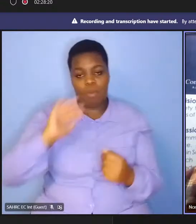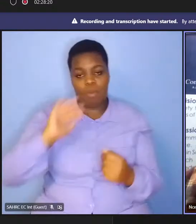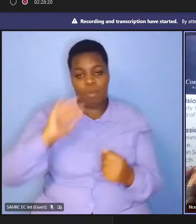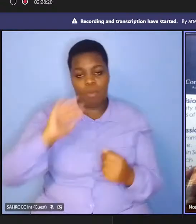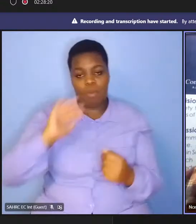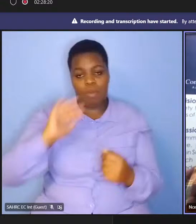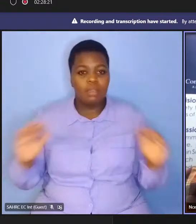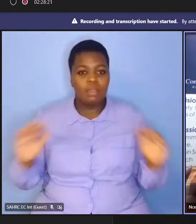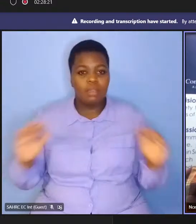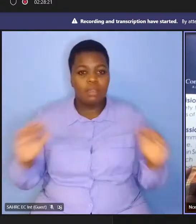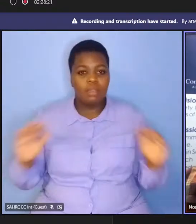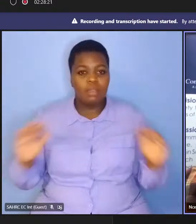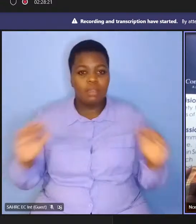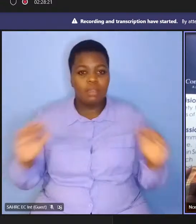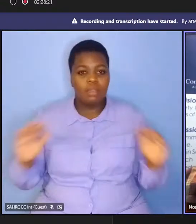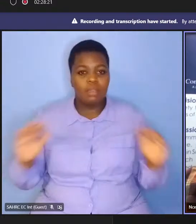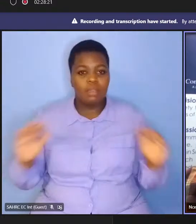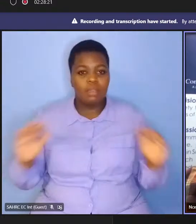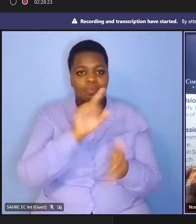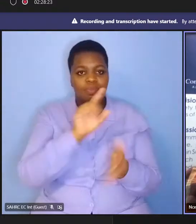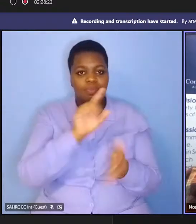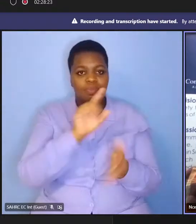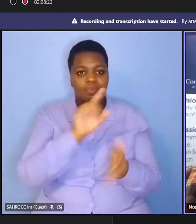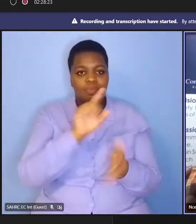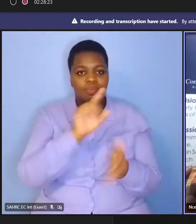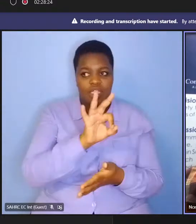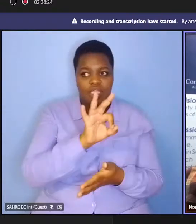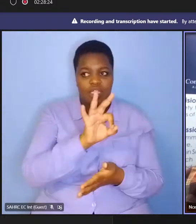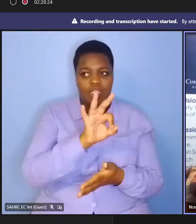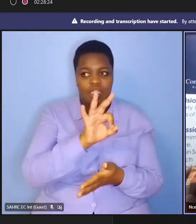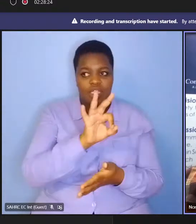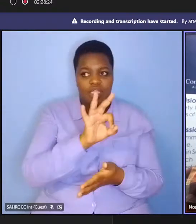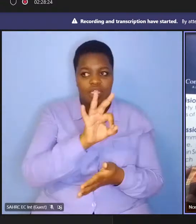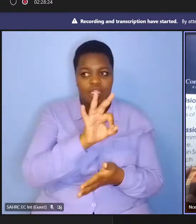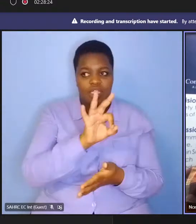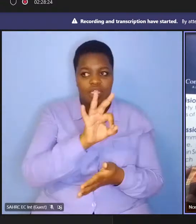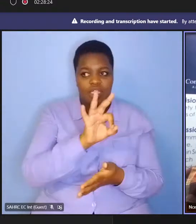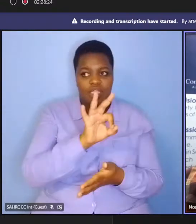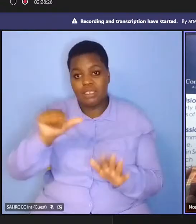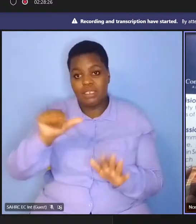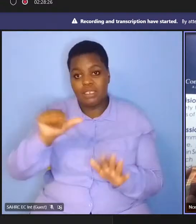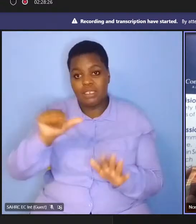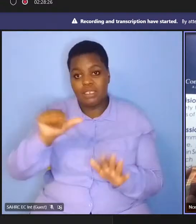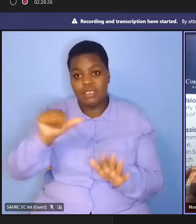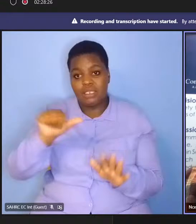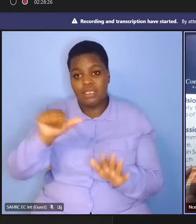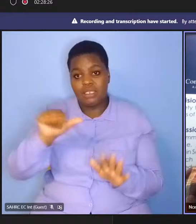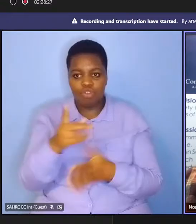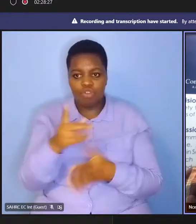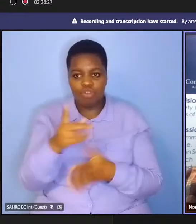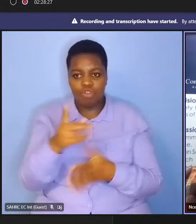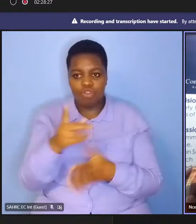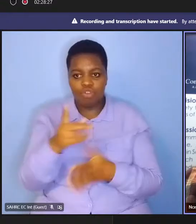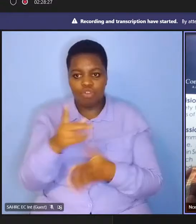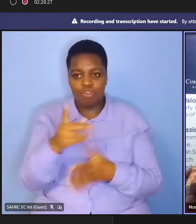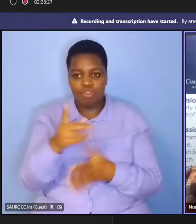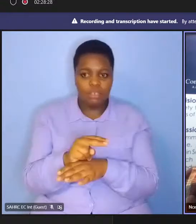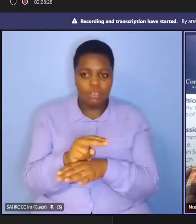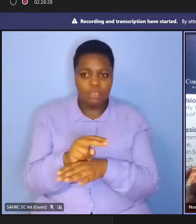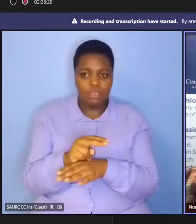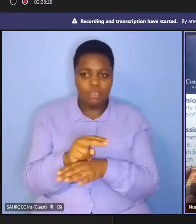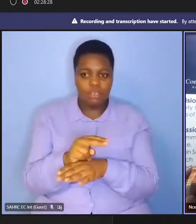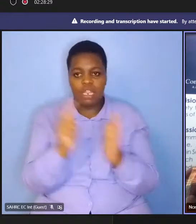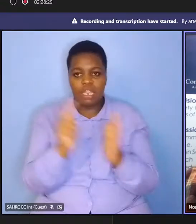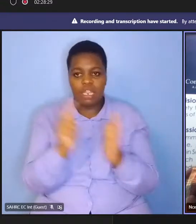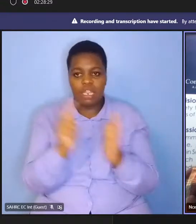the Act number 39 of 1996, which mandated the CGE to monitor, evaluate legislation,